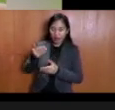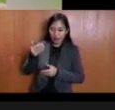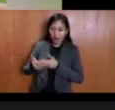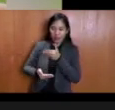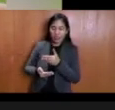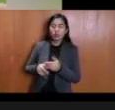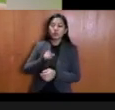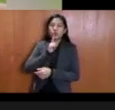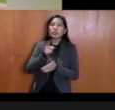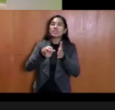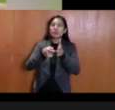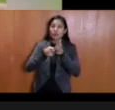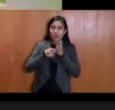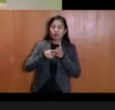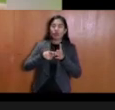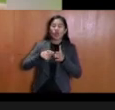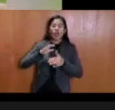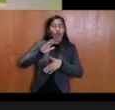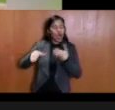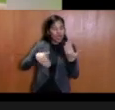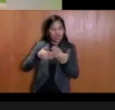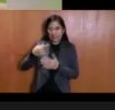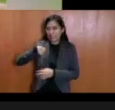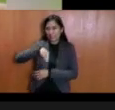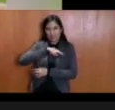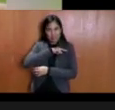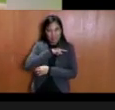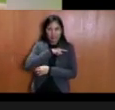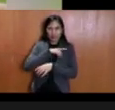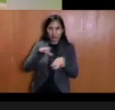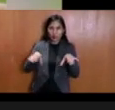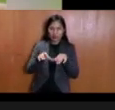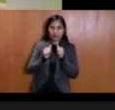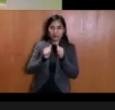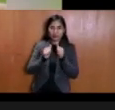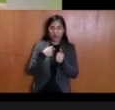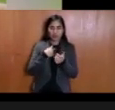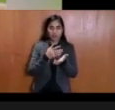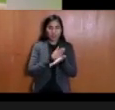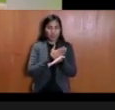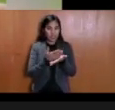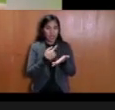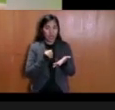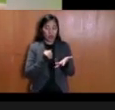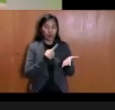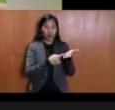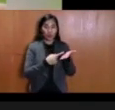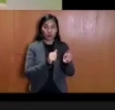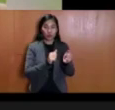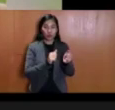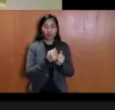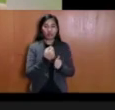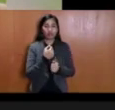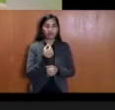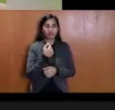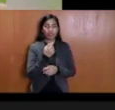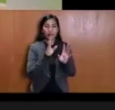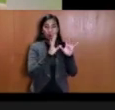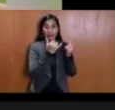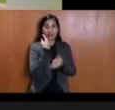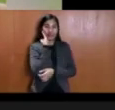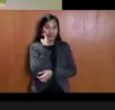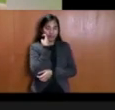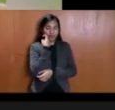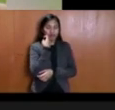It really requires a whole of nation approach. If I may share, I was talking to a big printing company the other day, and they